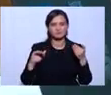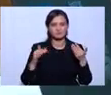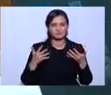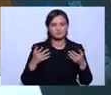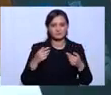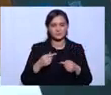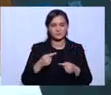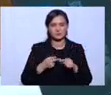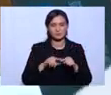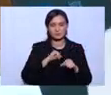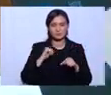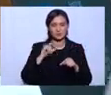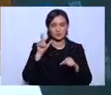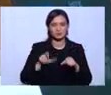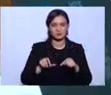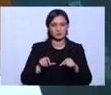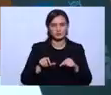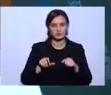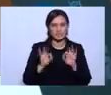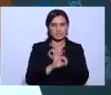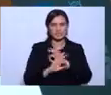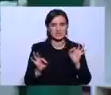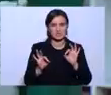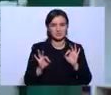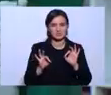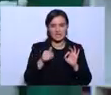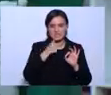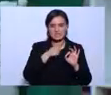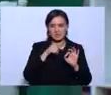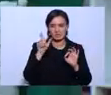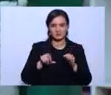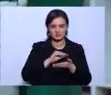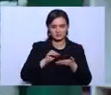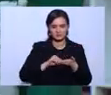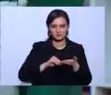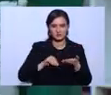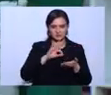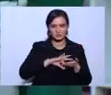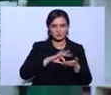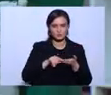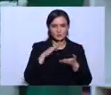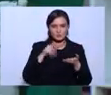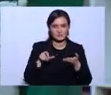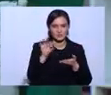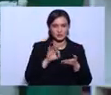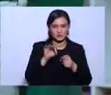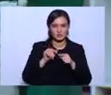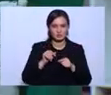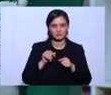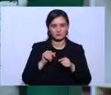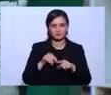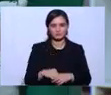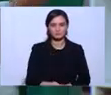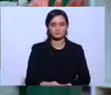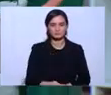excellent, expert use of this symbol, I think. Which moves us on to themes, and there are so many themes in Huckleberry